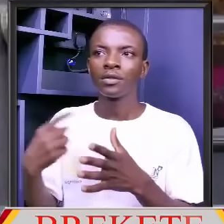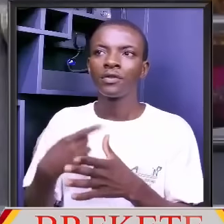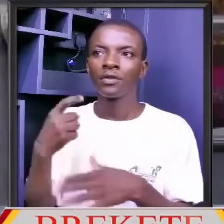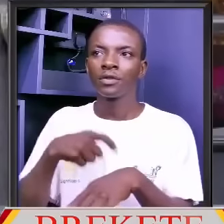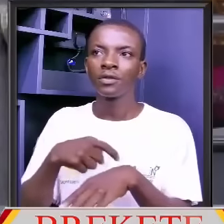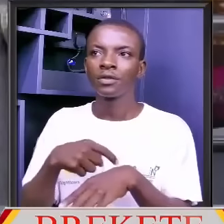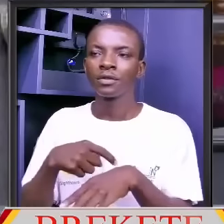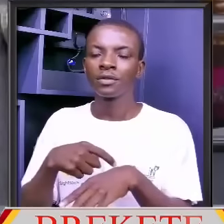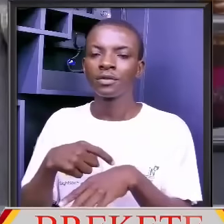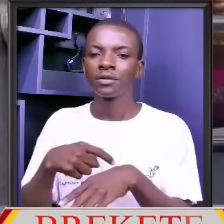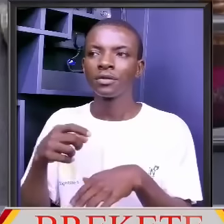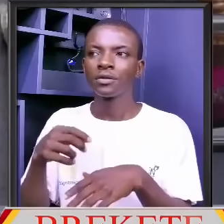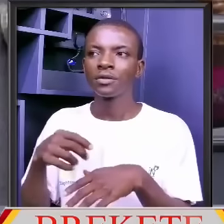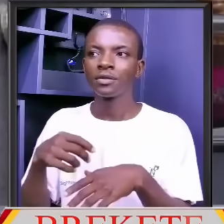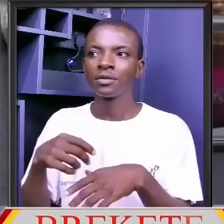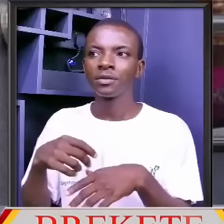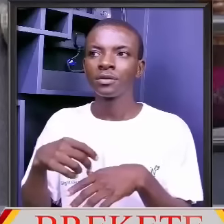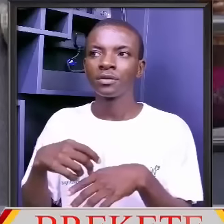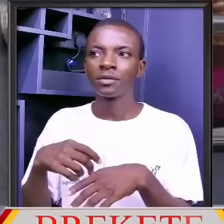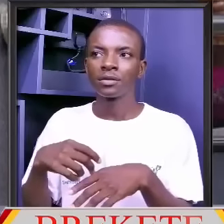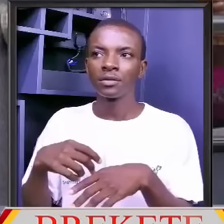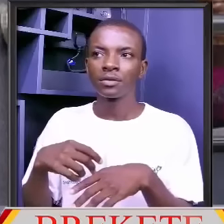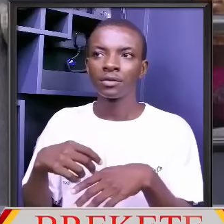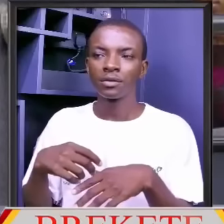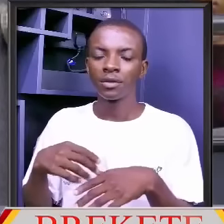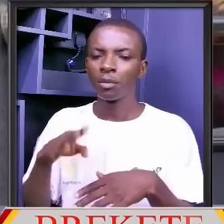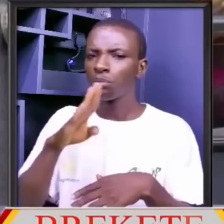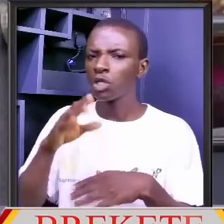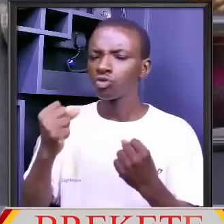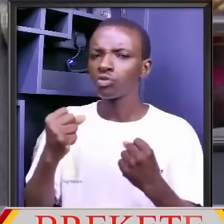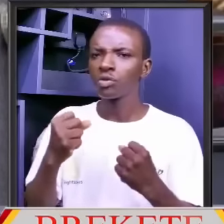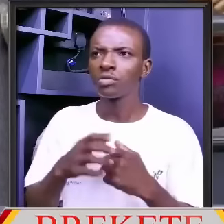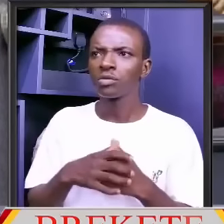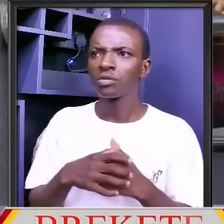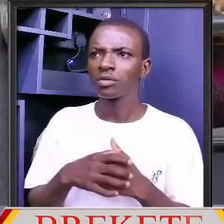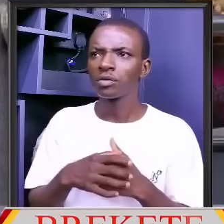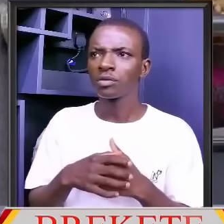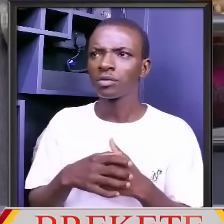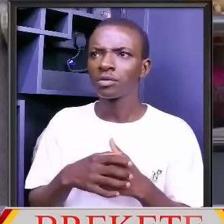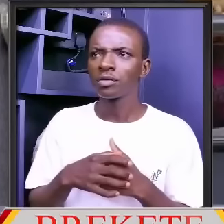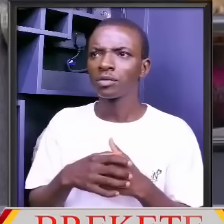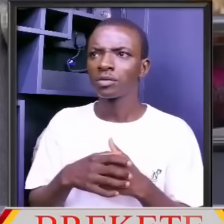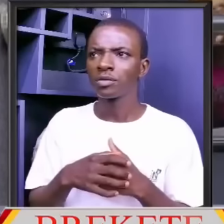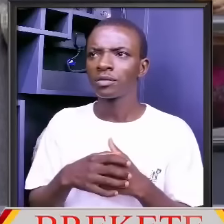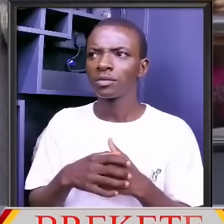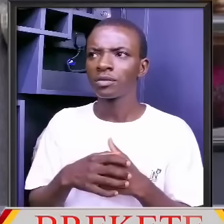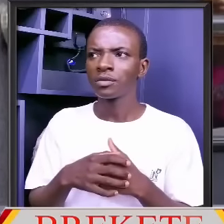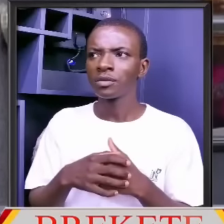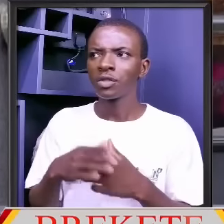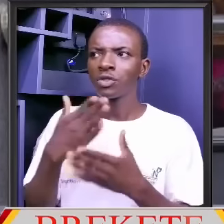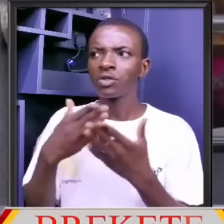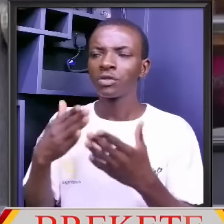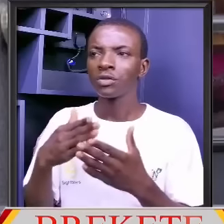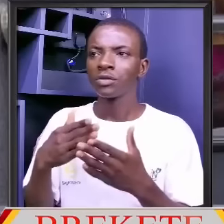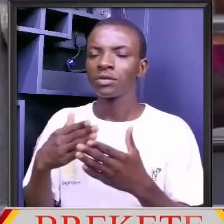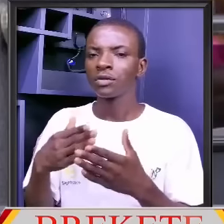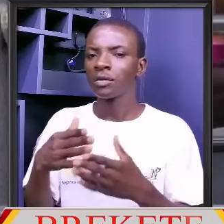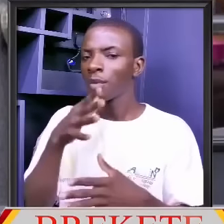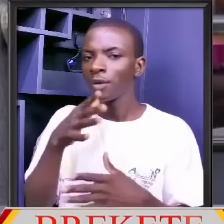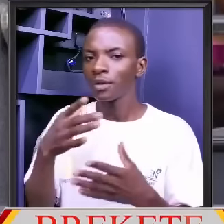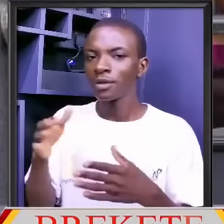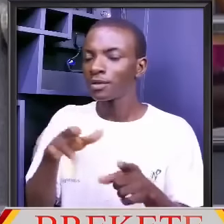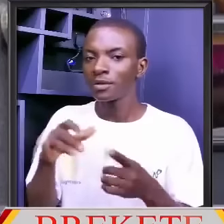this story be that. Yes. My angel, be strong. Sit down. Some mama they like that, sit